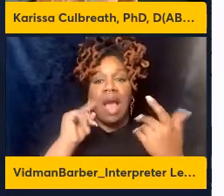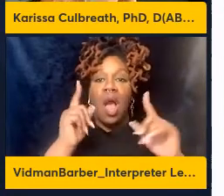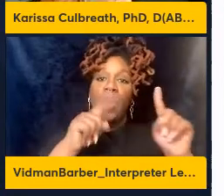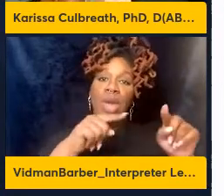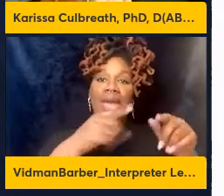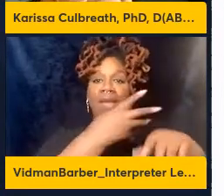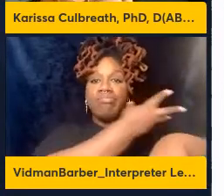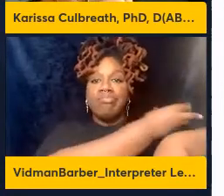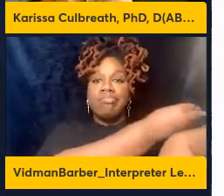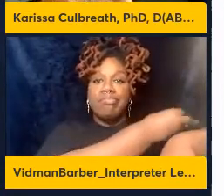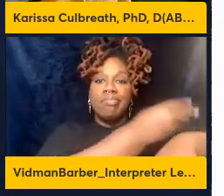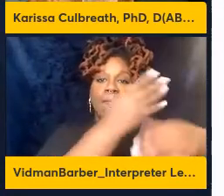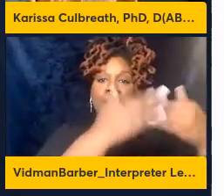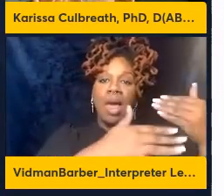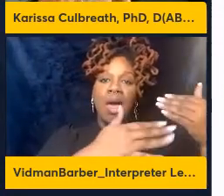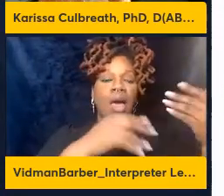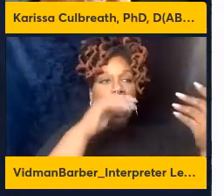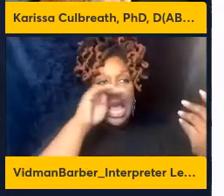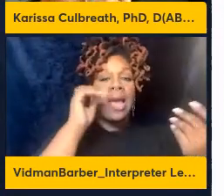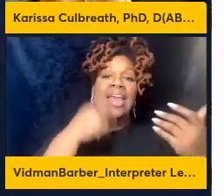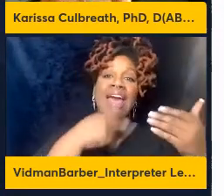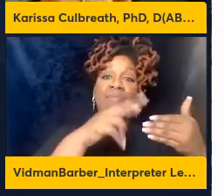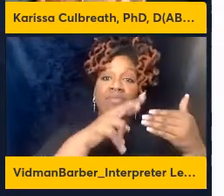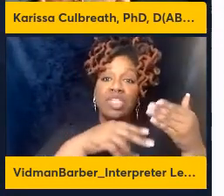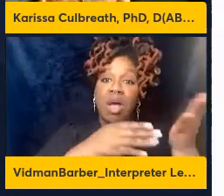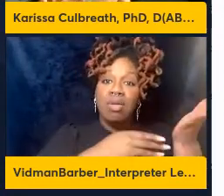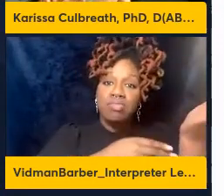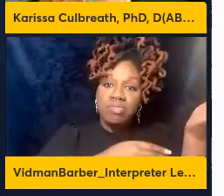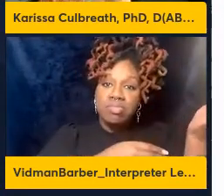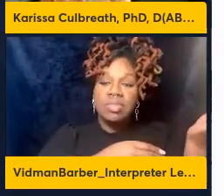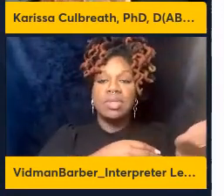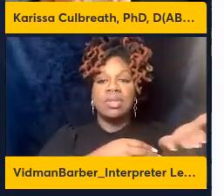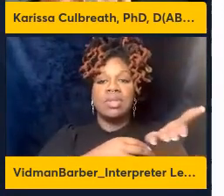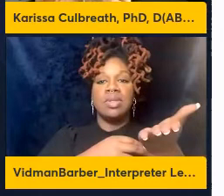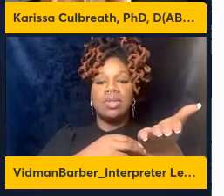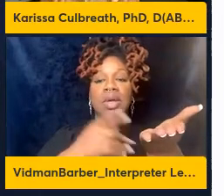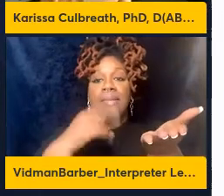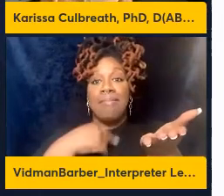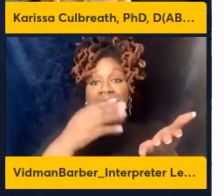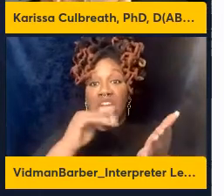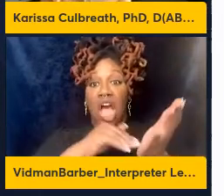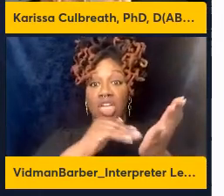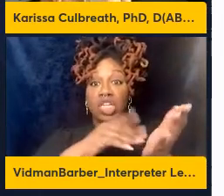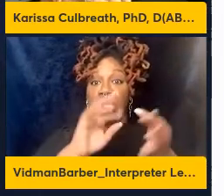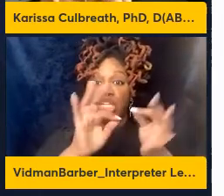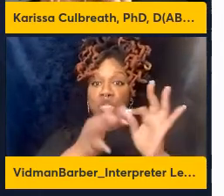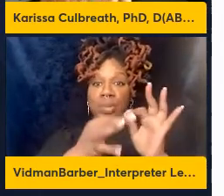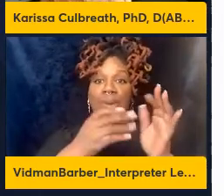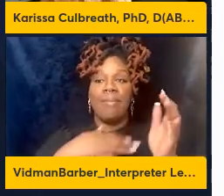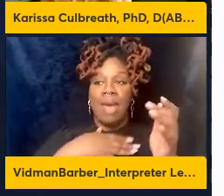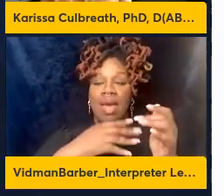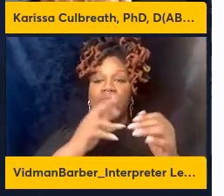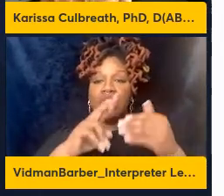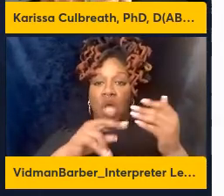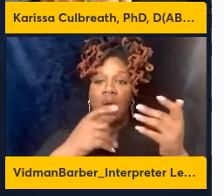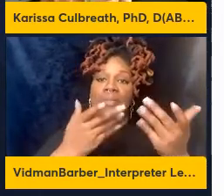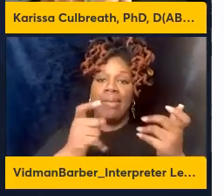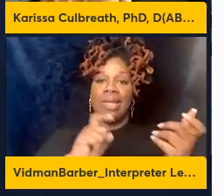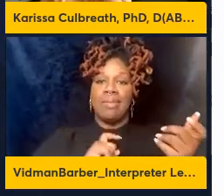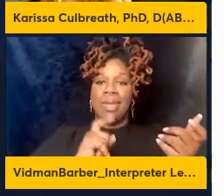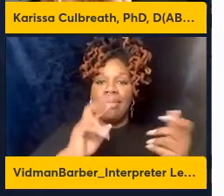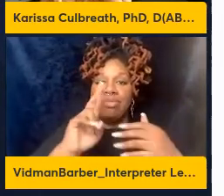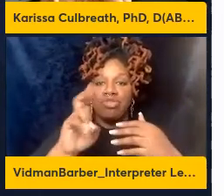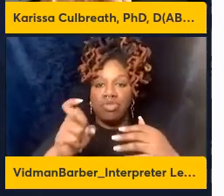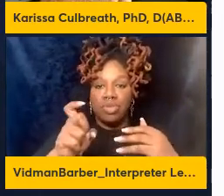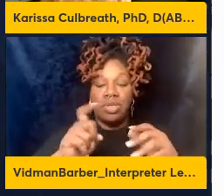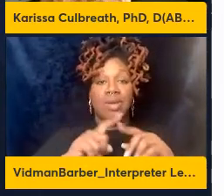blood drawn and I have a result. My result is interpreted by my doctor. I may get a prescription. But what we know